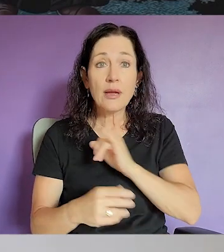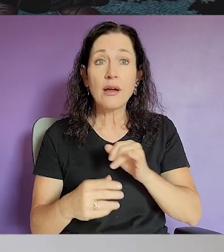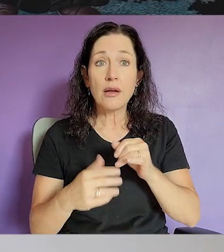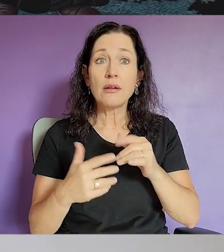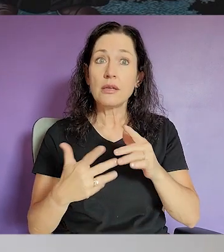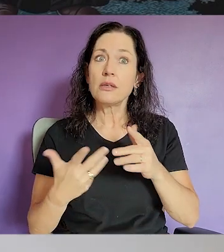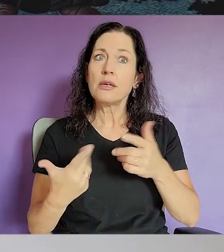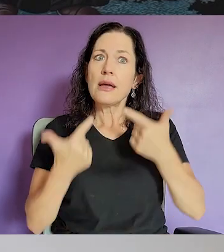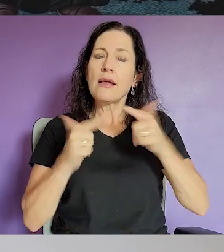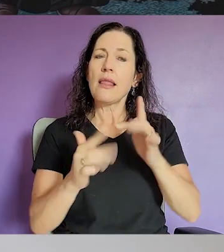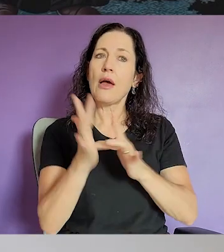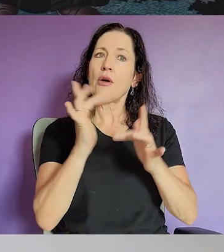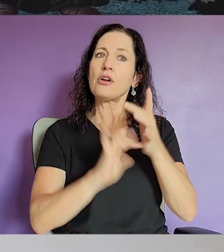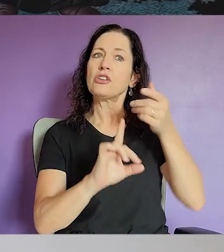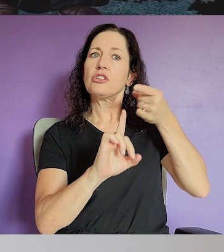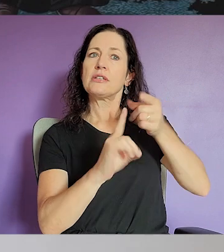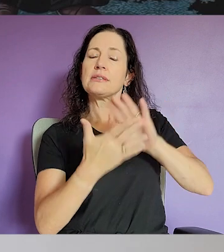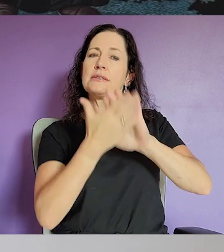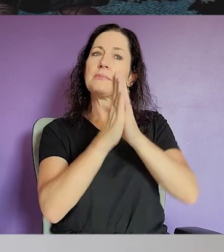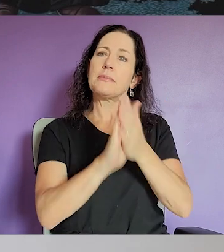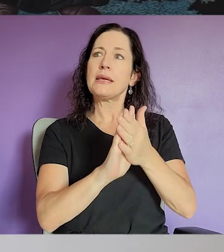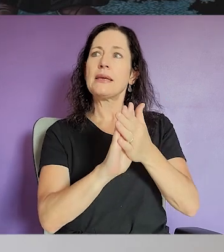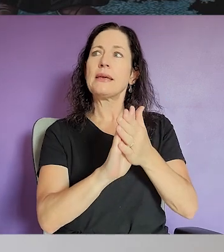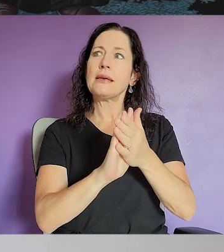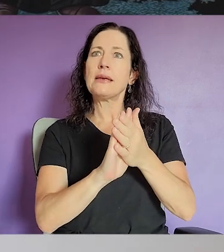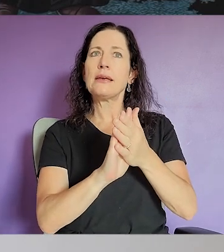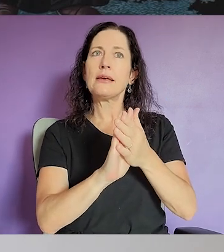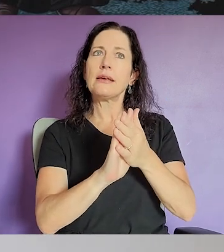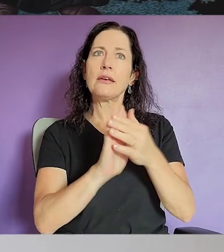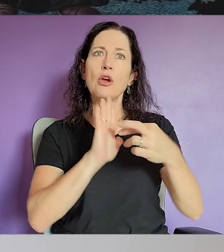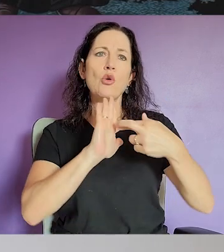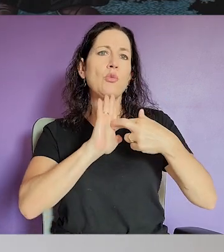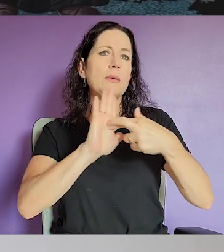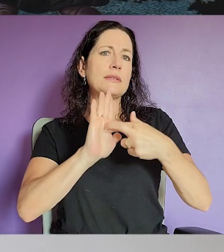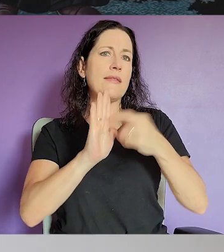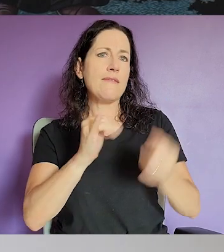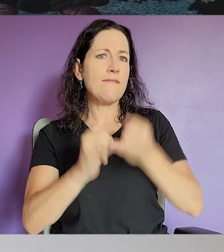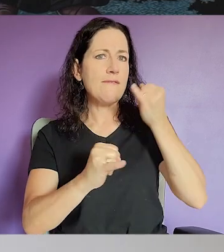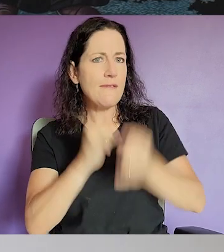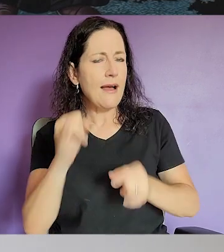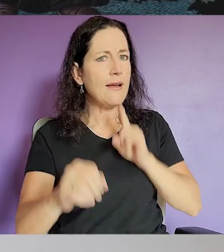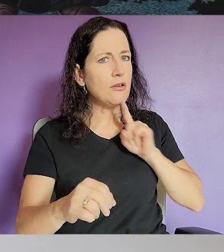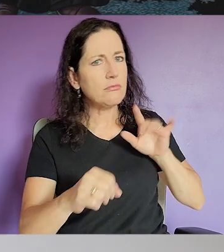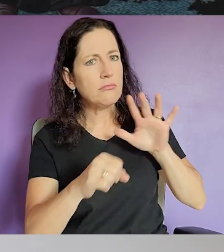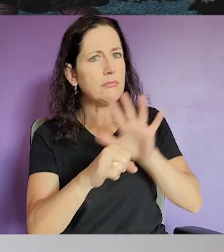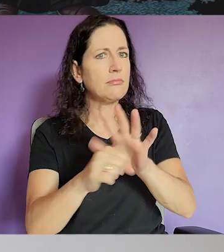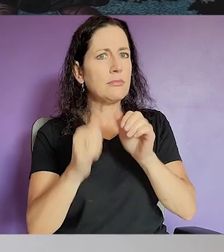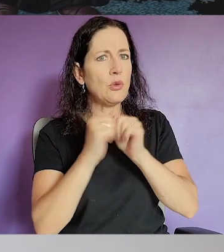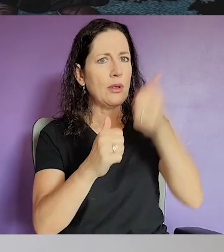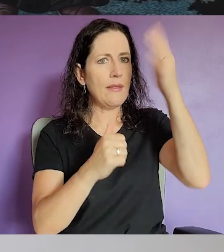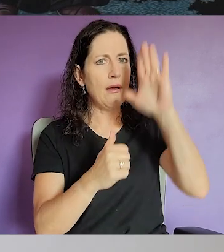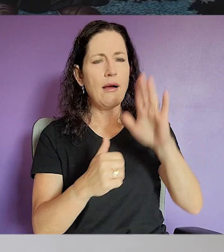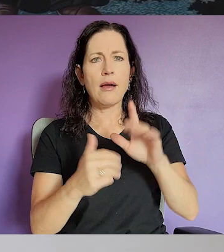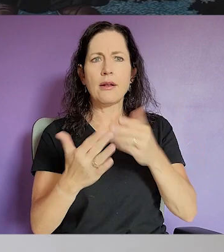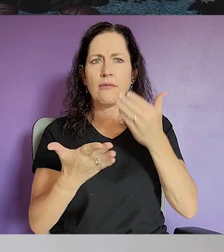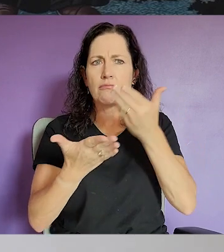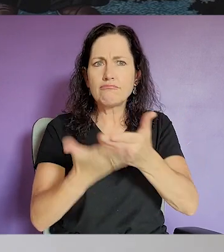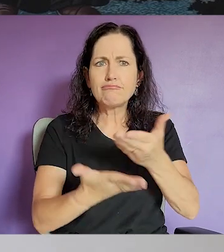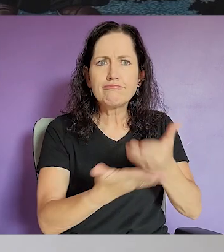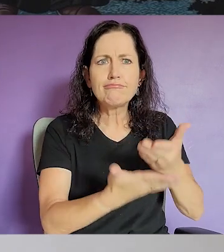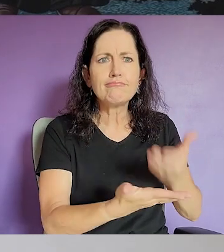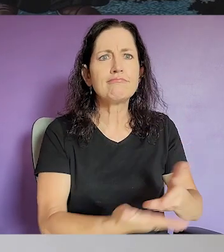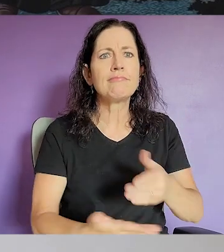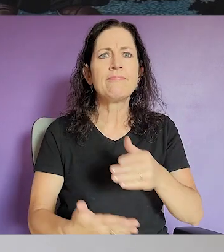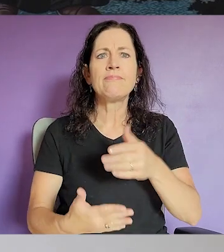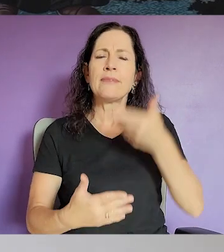to let Jesus be the final covenant of affirmation about who